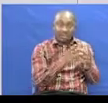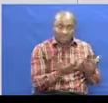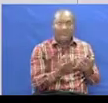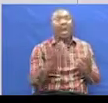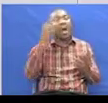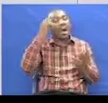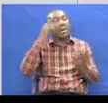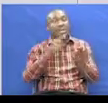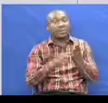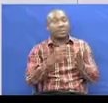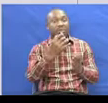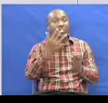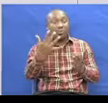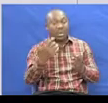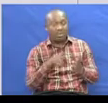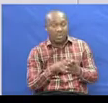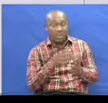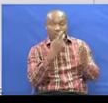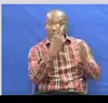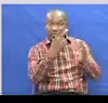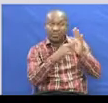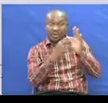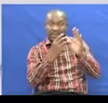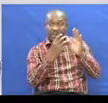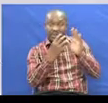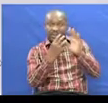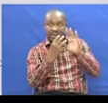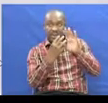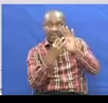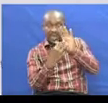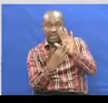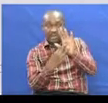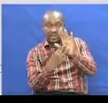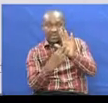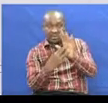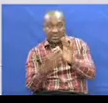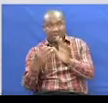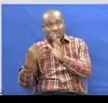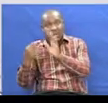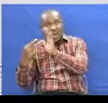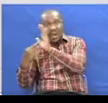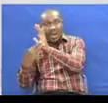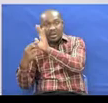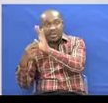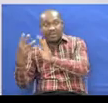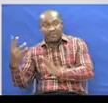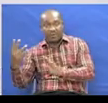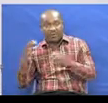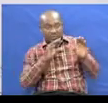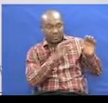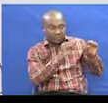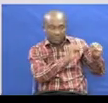going to be shifted to another side. So if you are shifting this one, please check what is the sign of